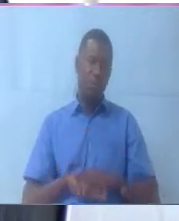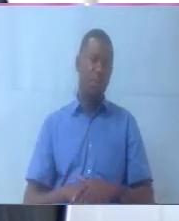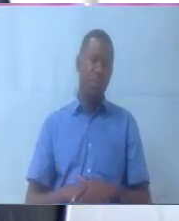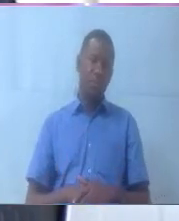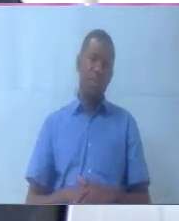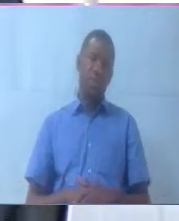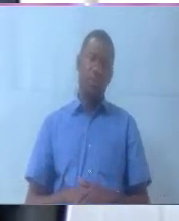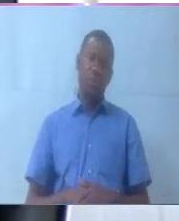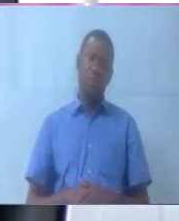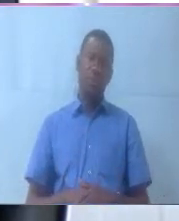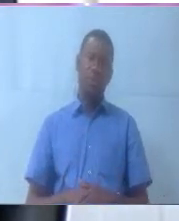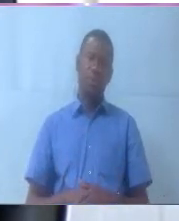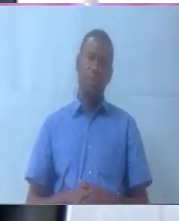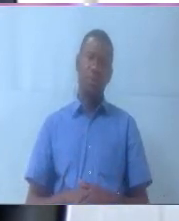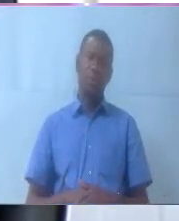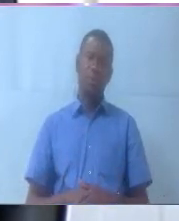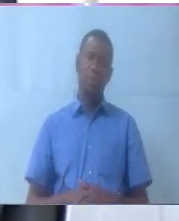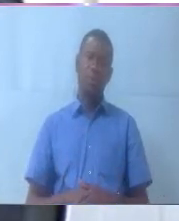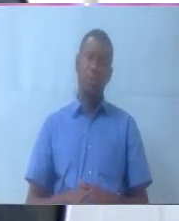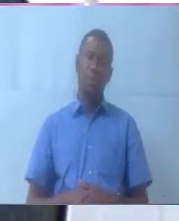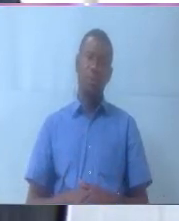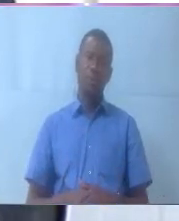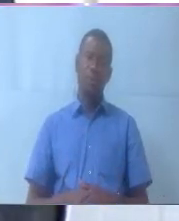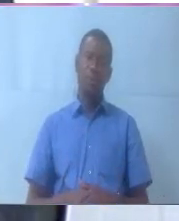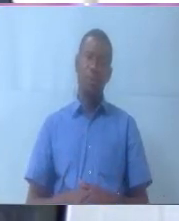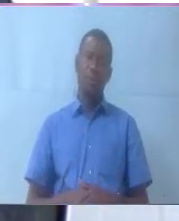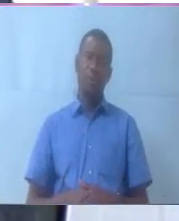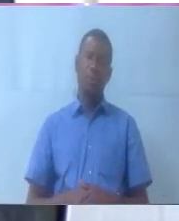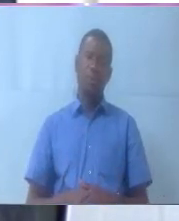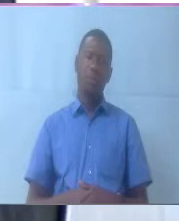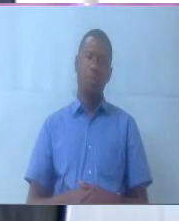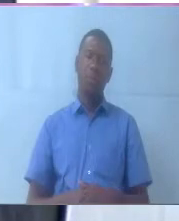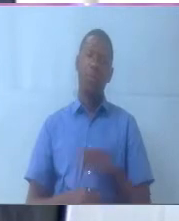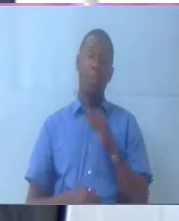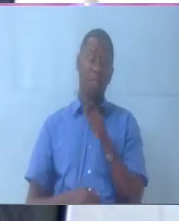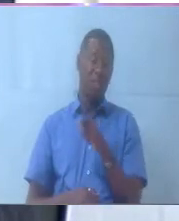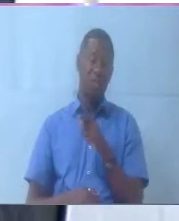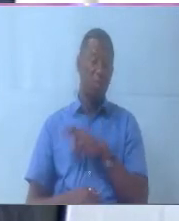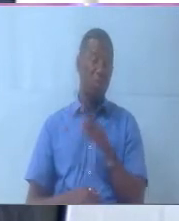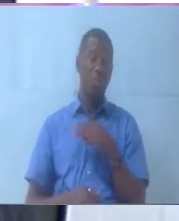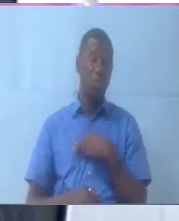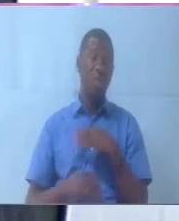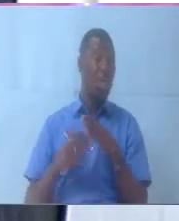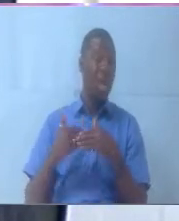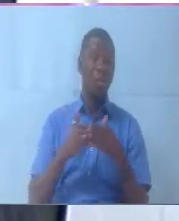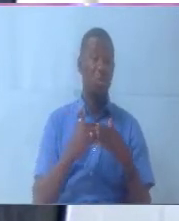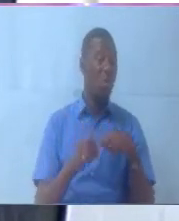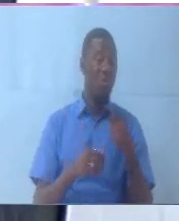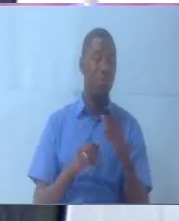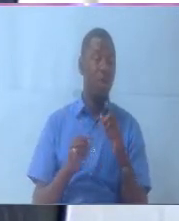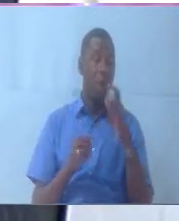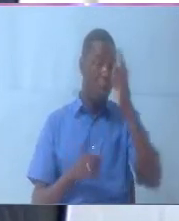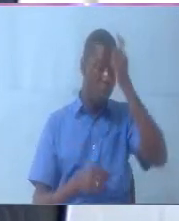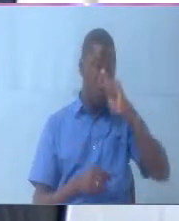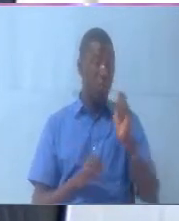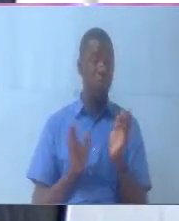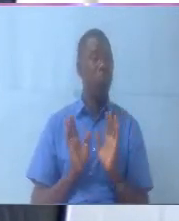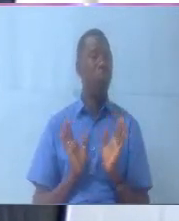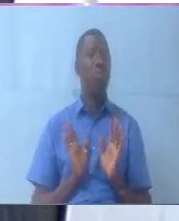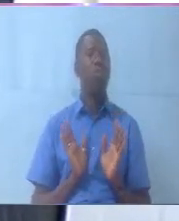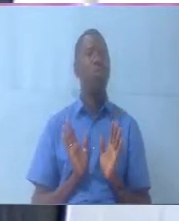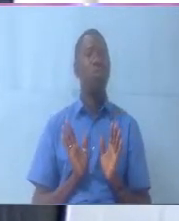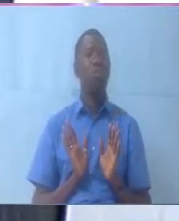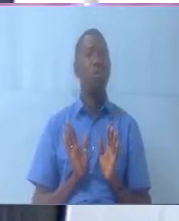nyabu purunga kana mutaku kolenti. That this is not the action of the police. Ko nyim manke police la kuke tati